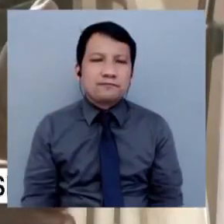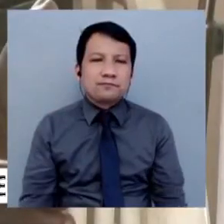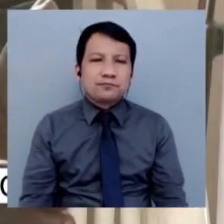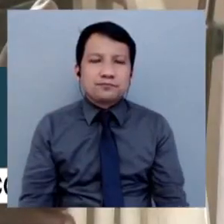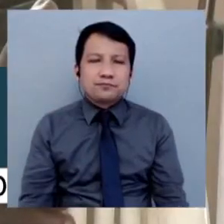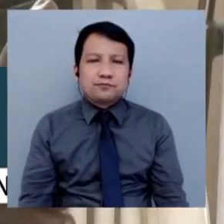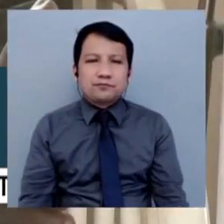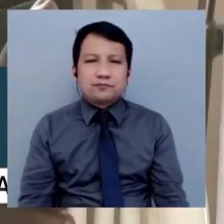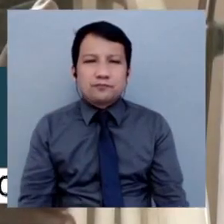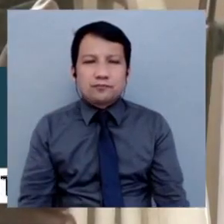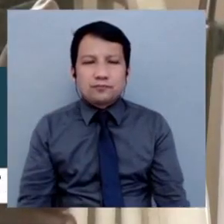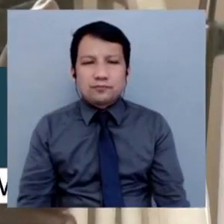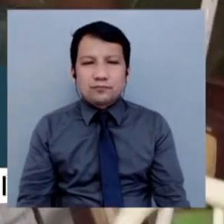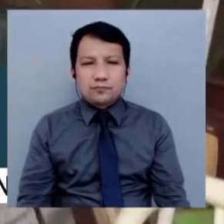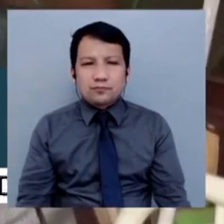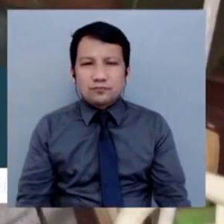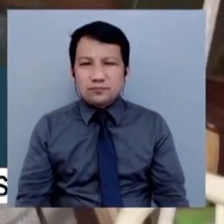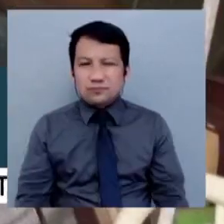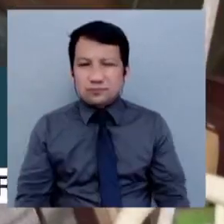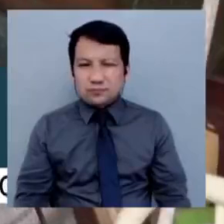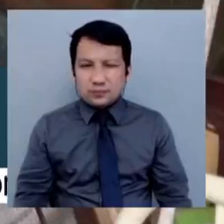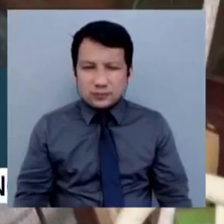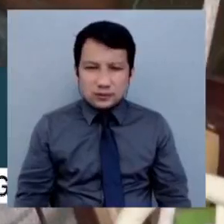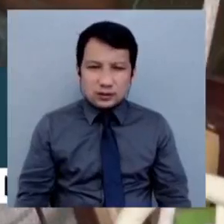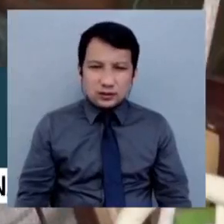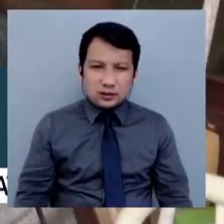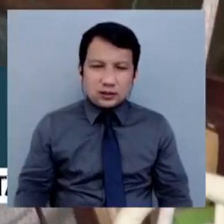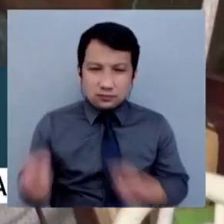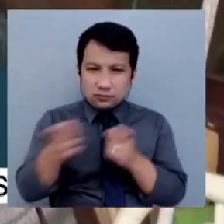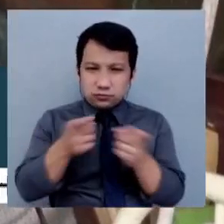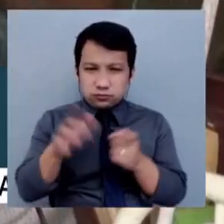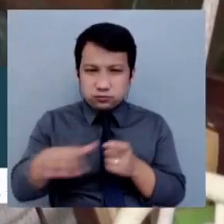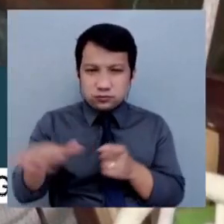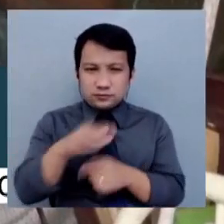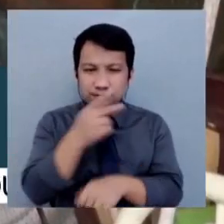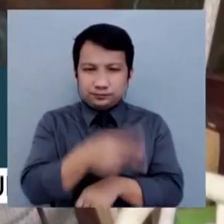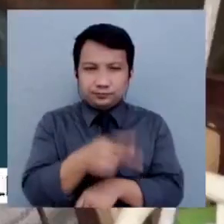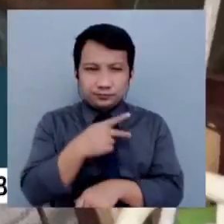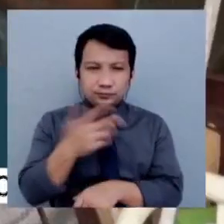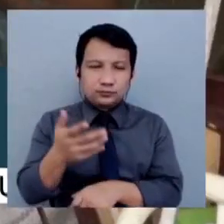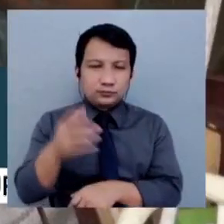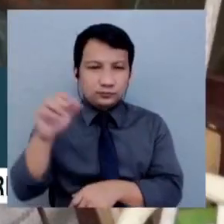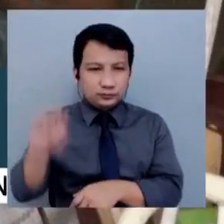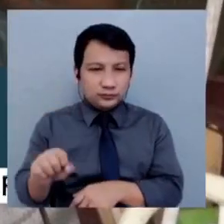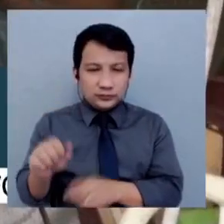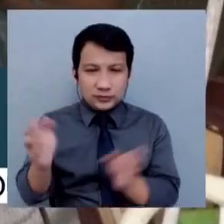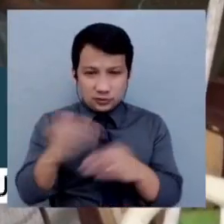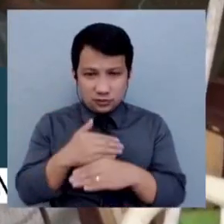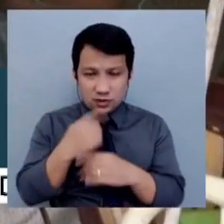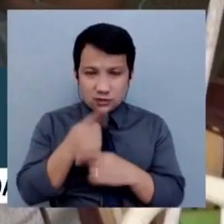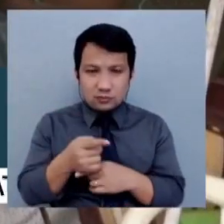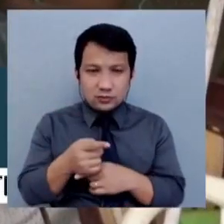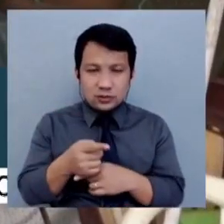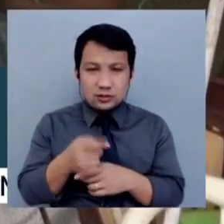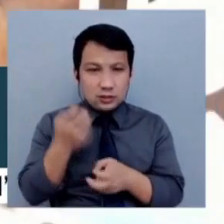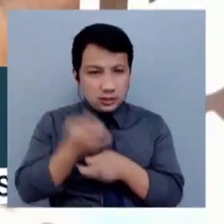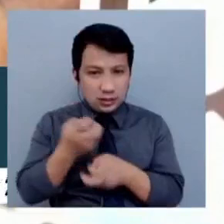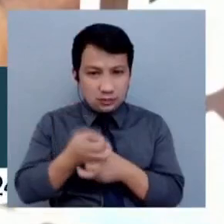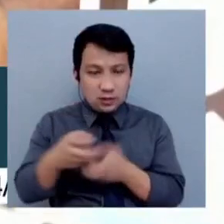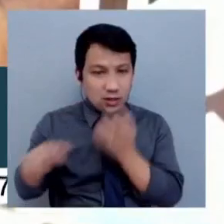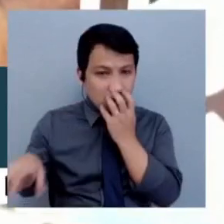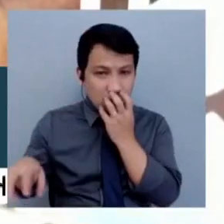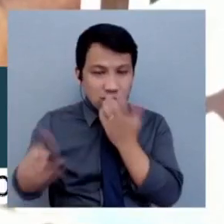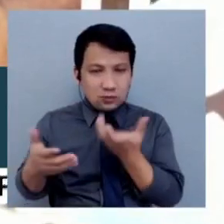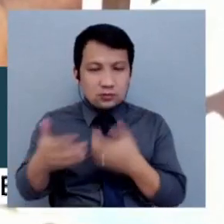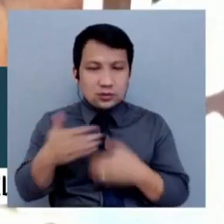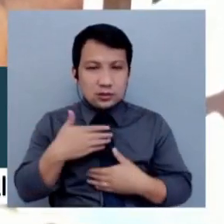At the St. Joseph COVID Treatment Center in Kinshasa, patients lie in ramshackle rooms breathing oxygen from old tanks.